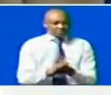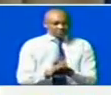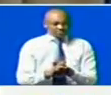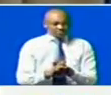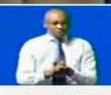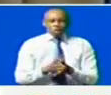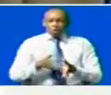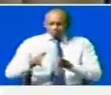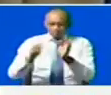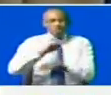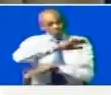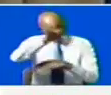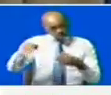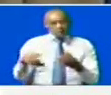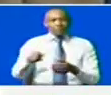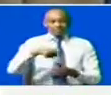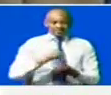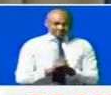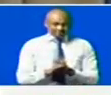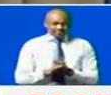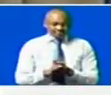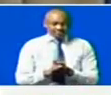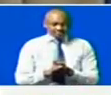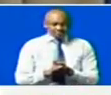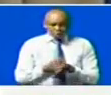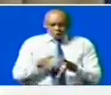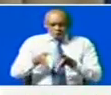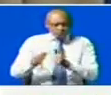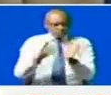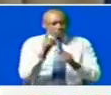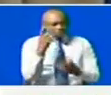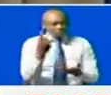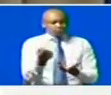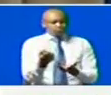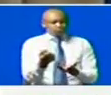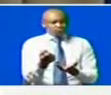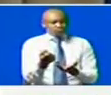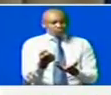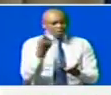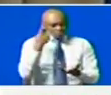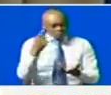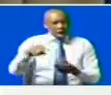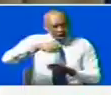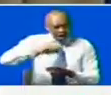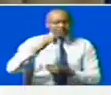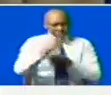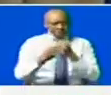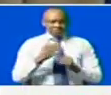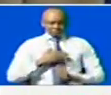an opportunity for all of us, an opportunity for us as a